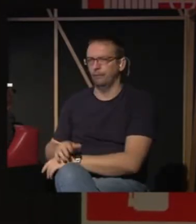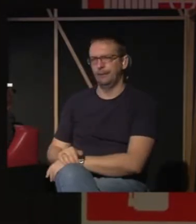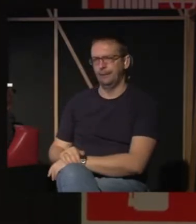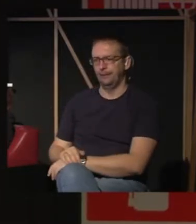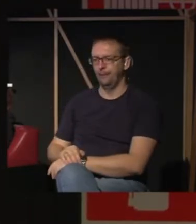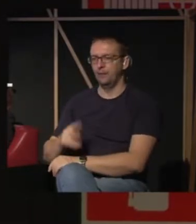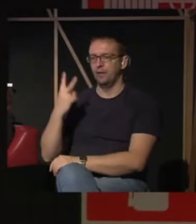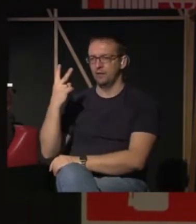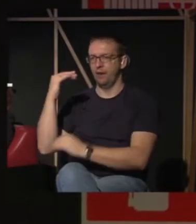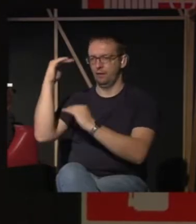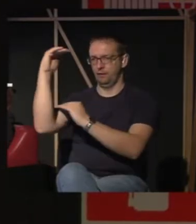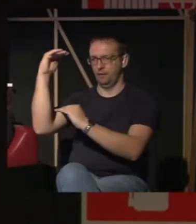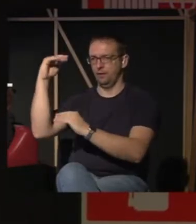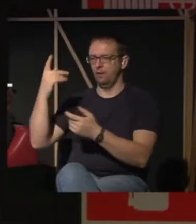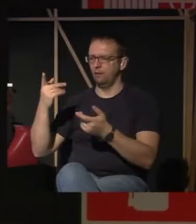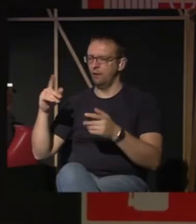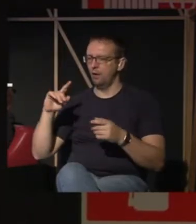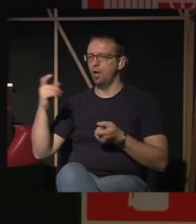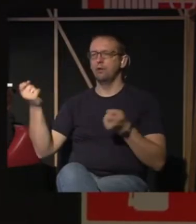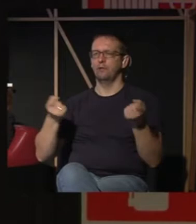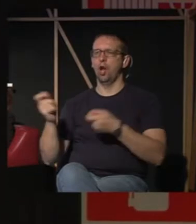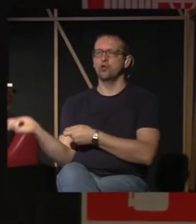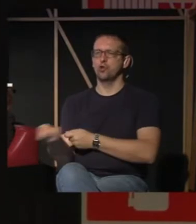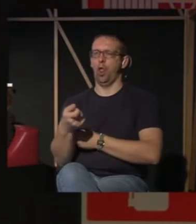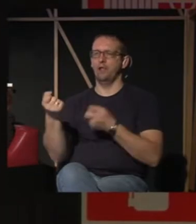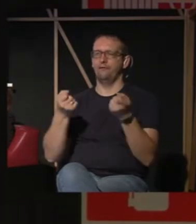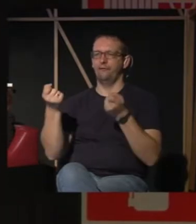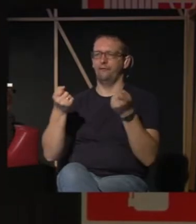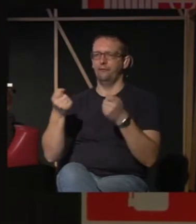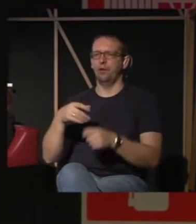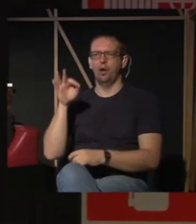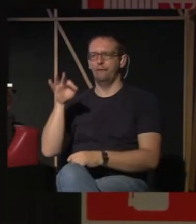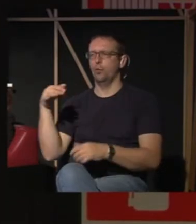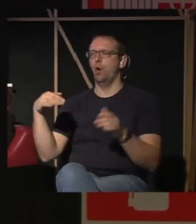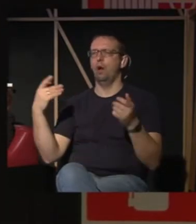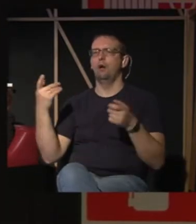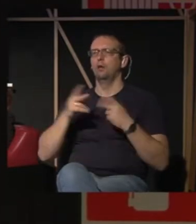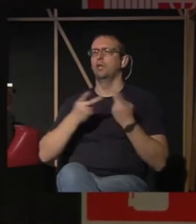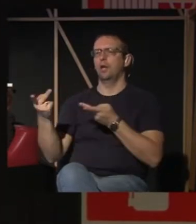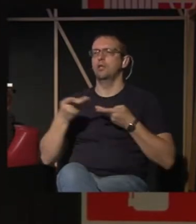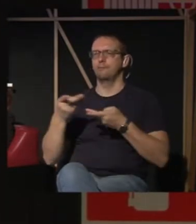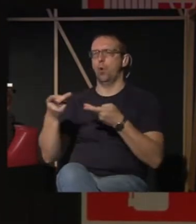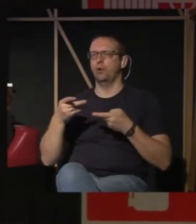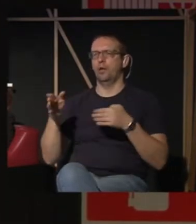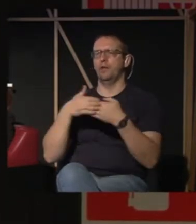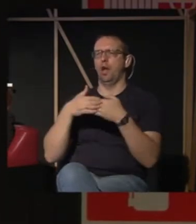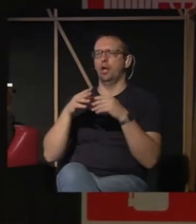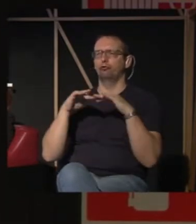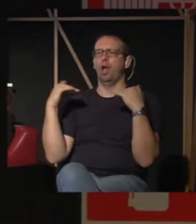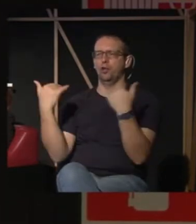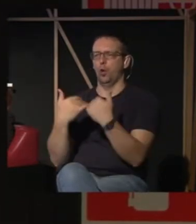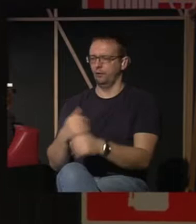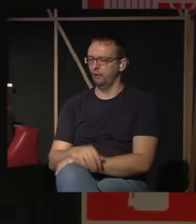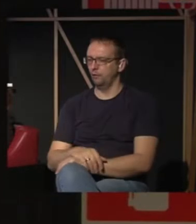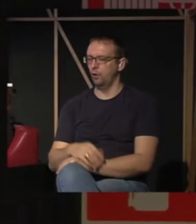internal perimeter, and one was vehicles that actually can go on roads, and those were offered by host